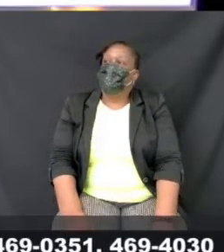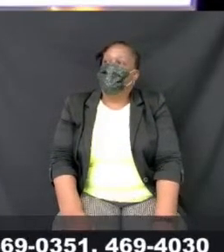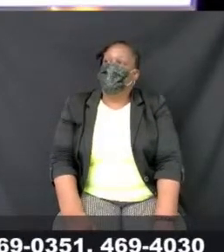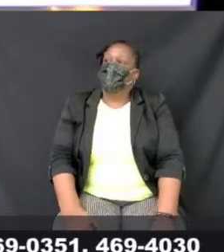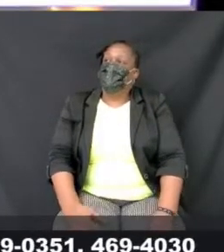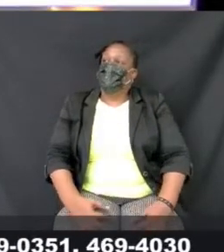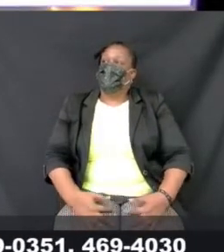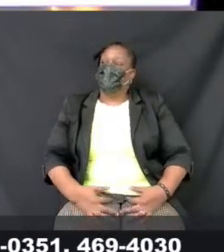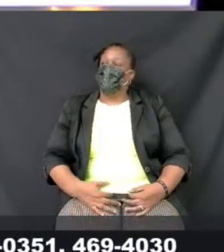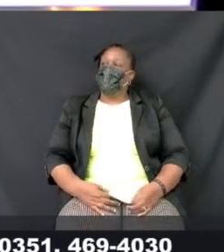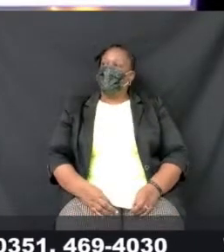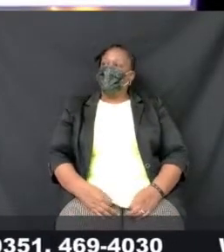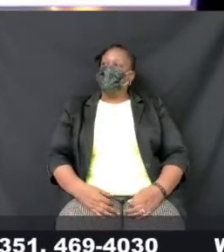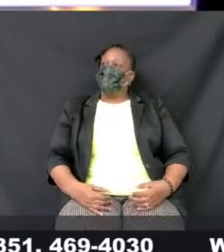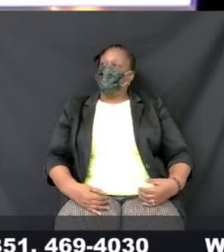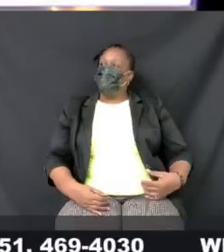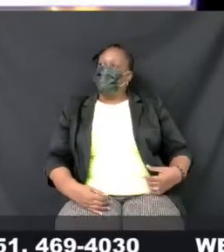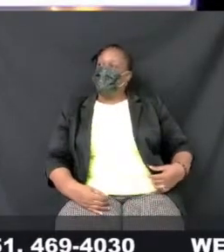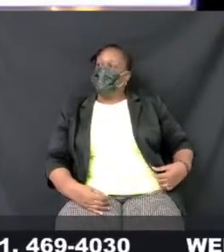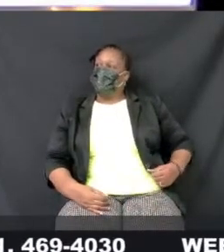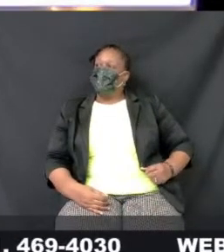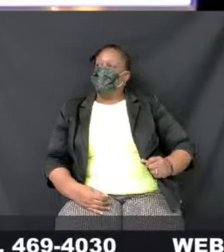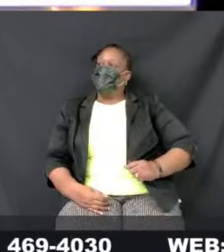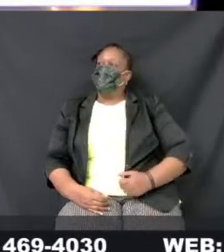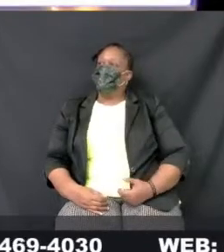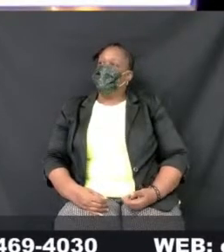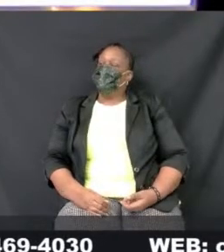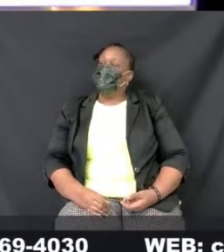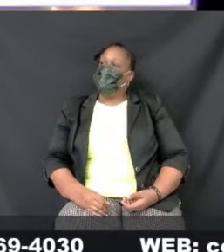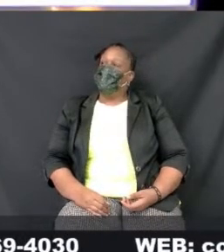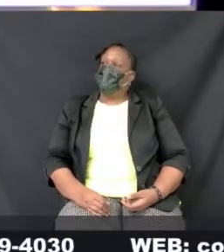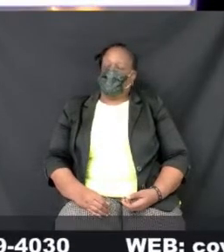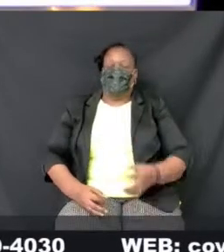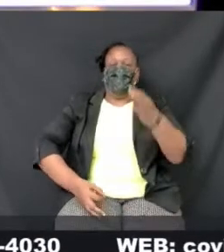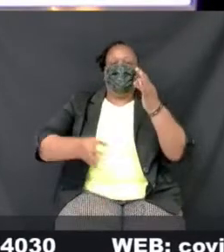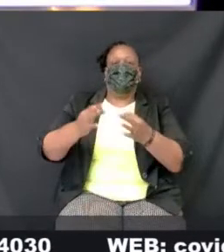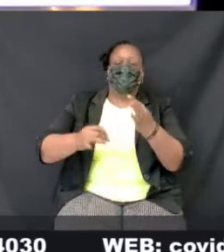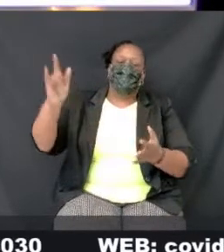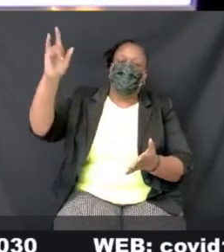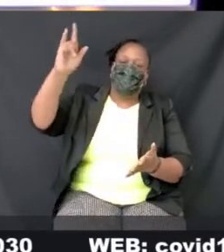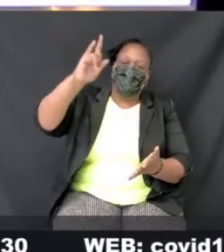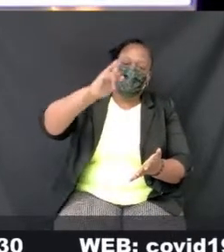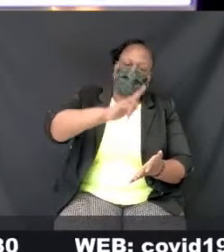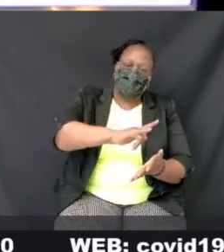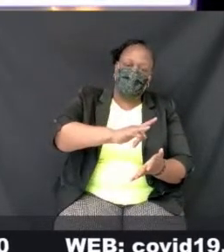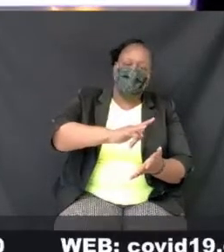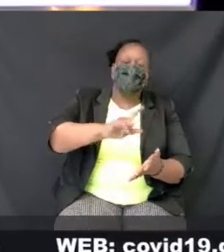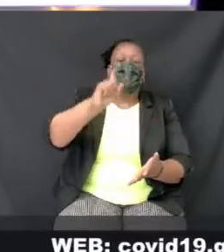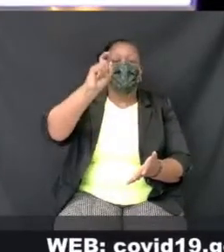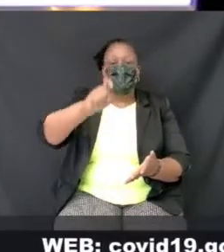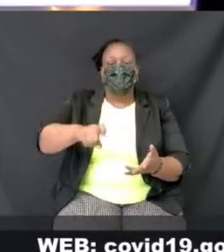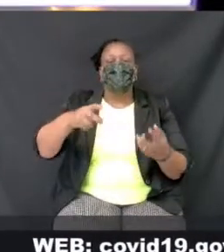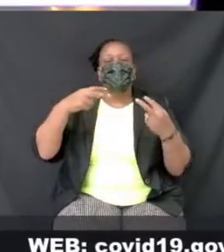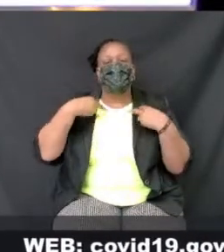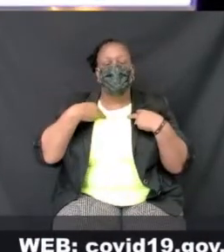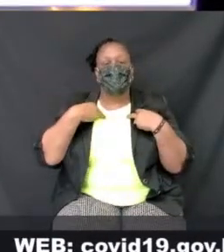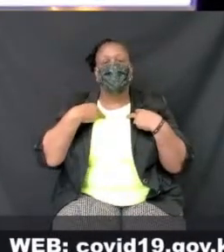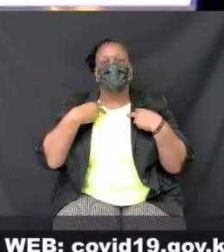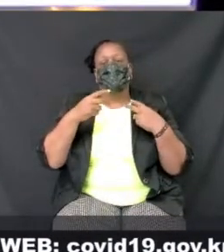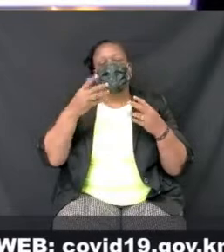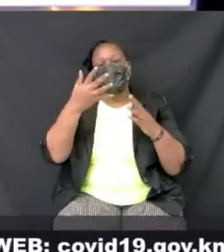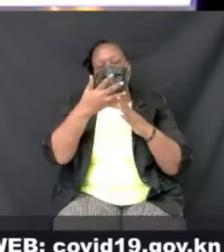are coming into the Federation, you have to have a negative PCR test. But I keep telling persons, though, the negative